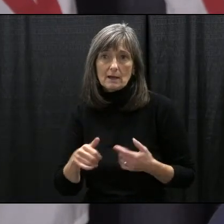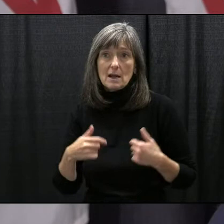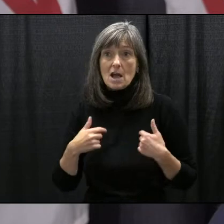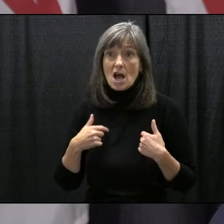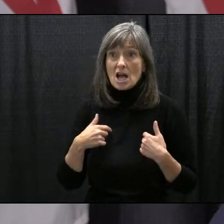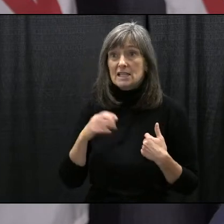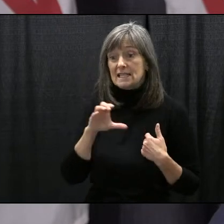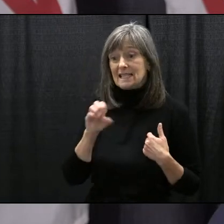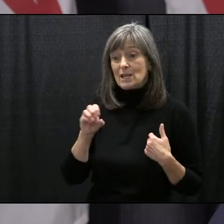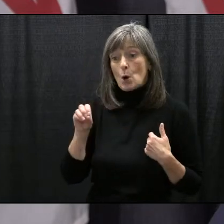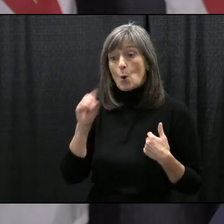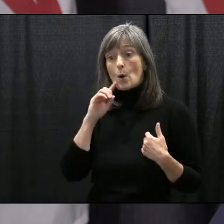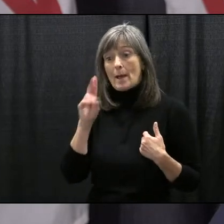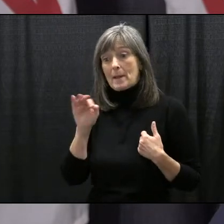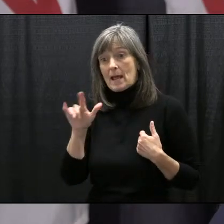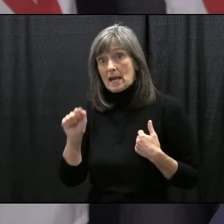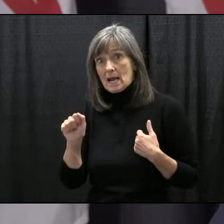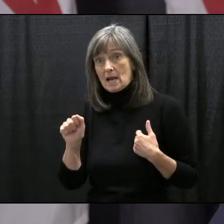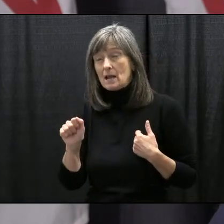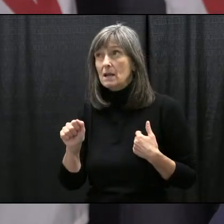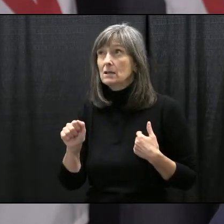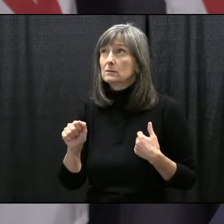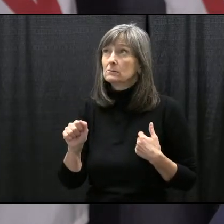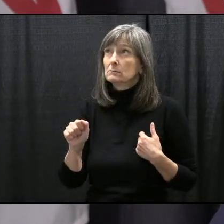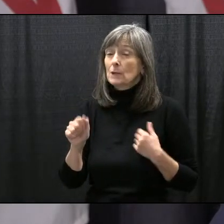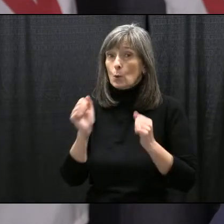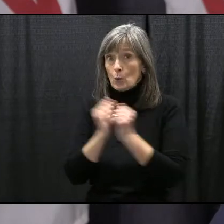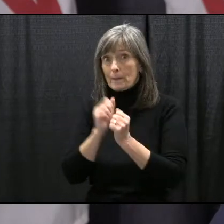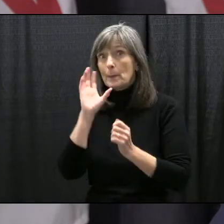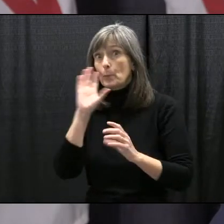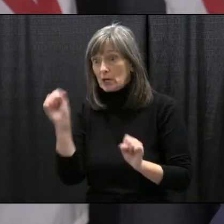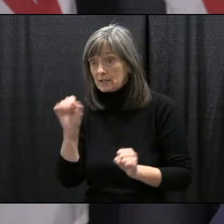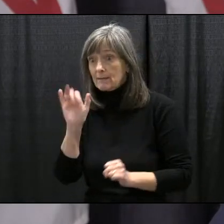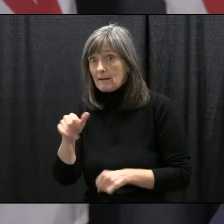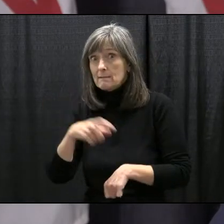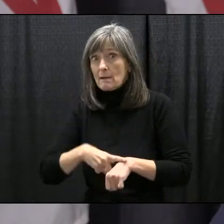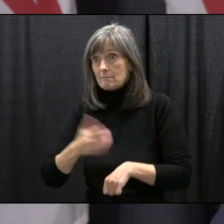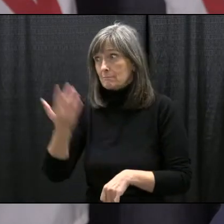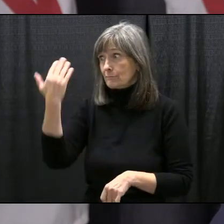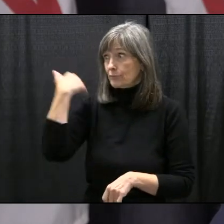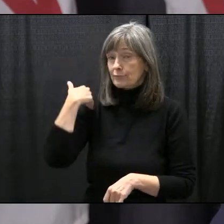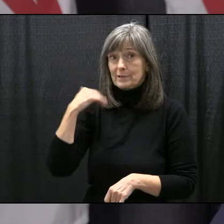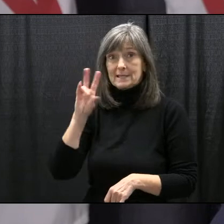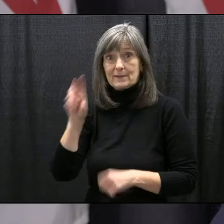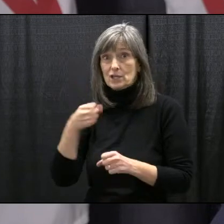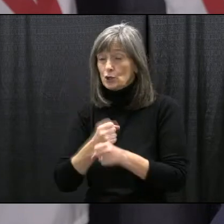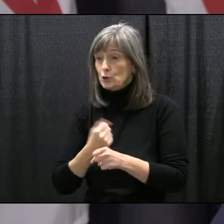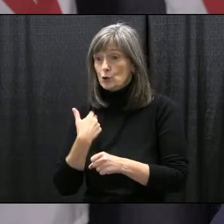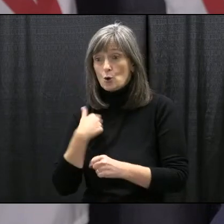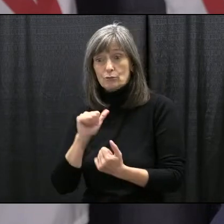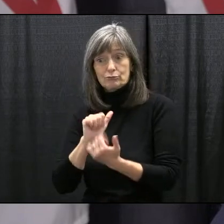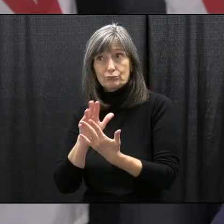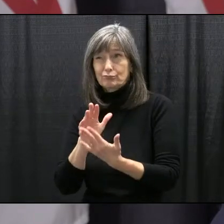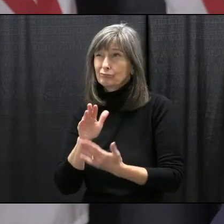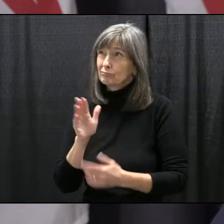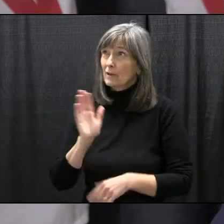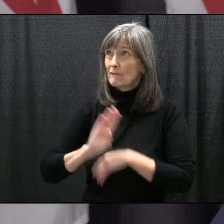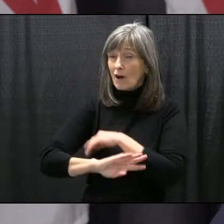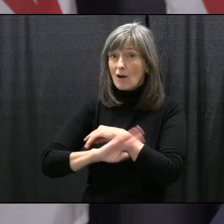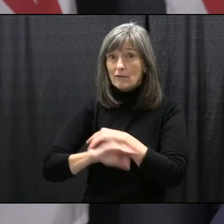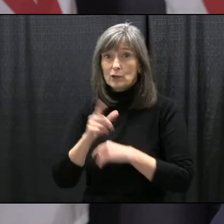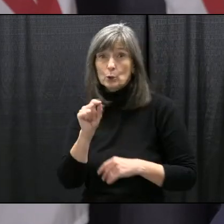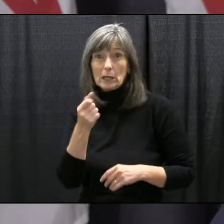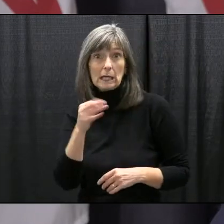told the CEO of the NLMA with the president of the day, face-to-face in fall of